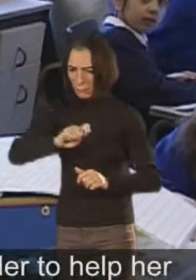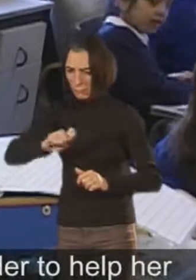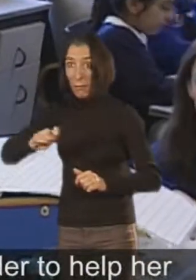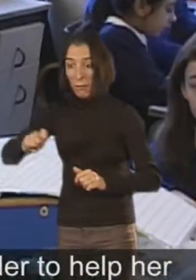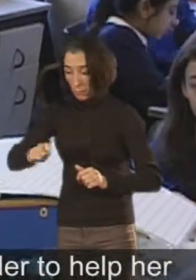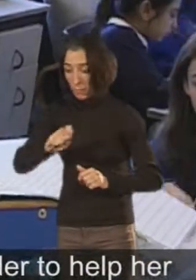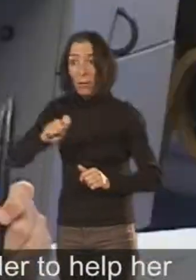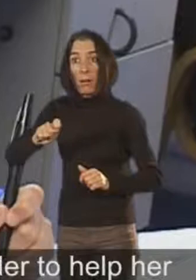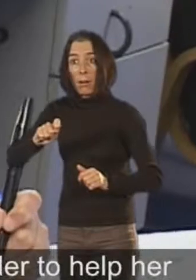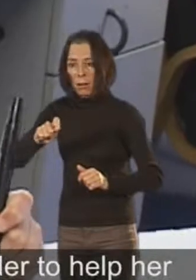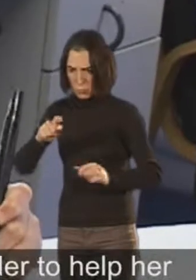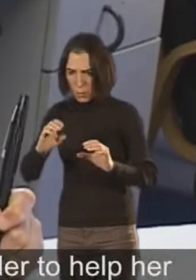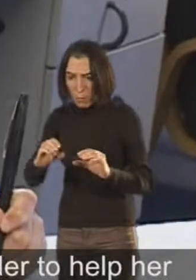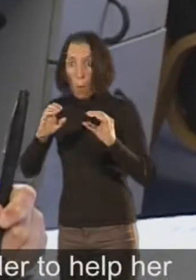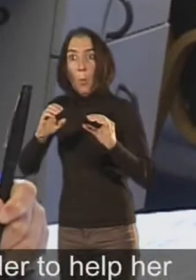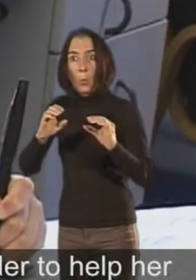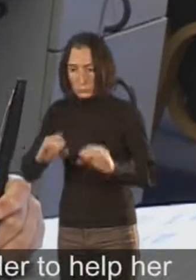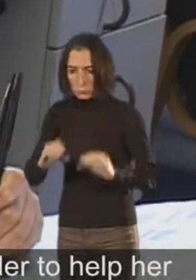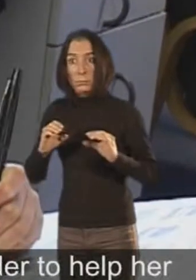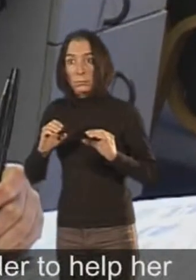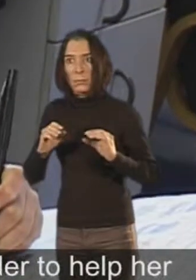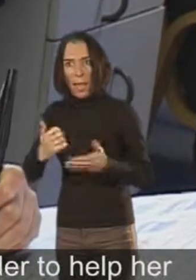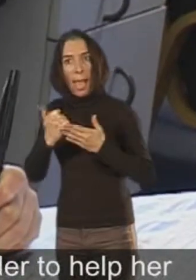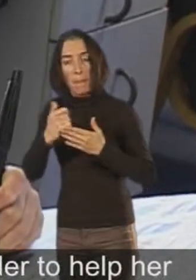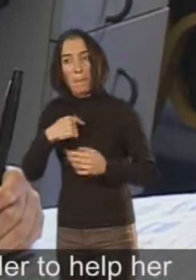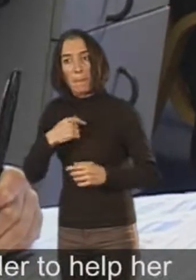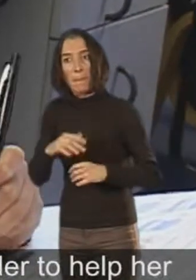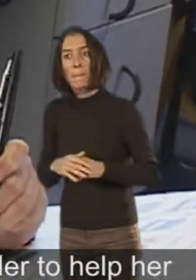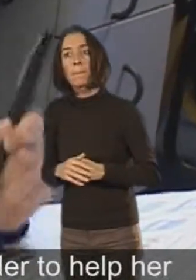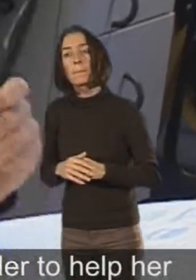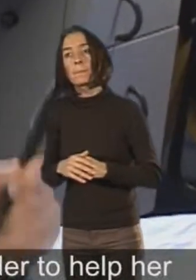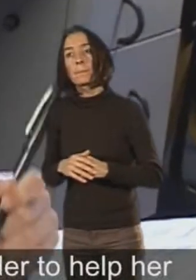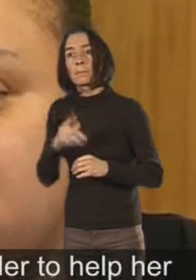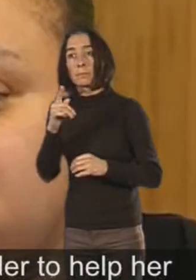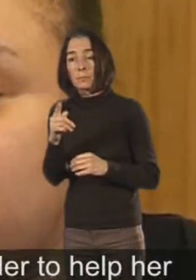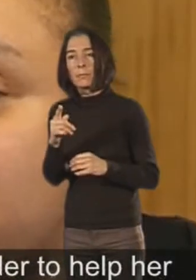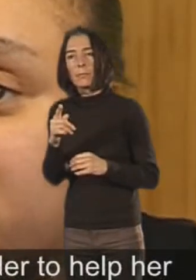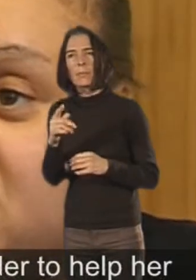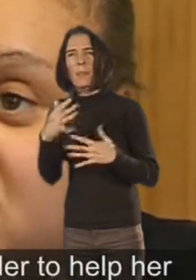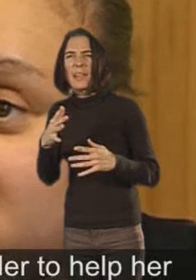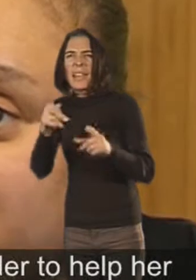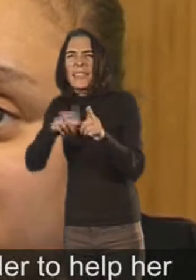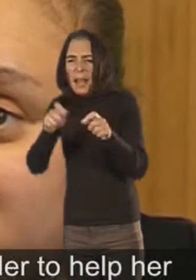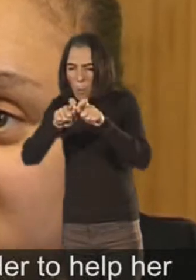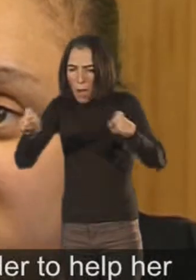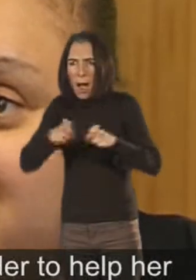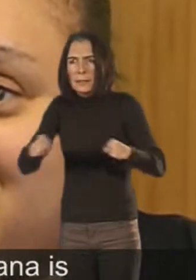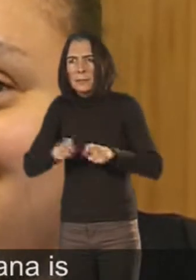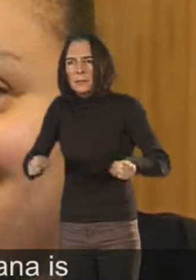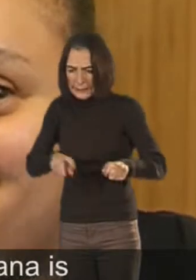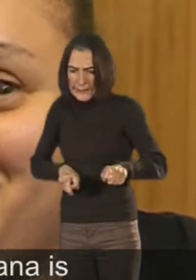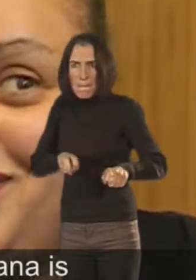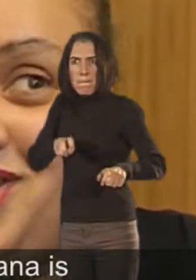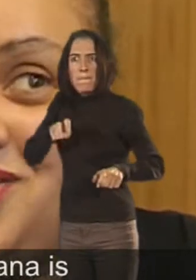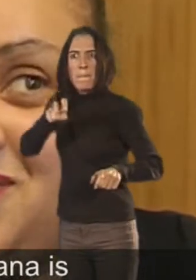are bolder to help her as well. They've placed yellow lines on the steps